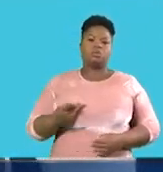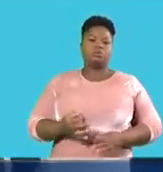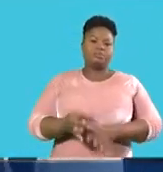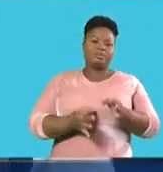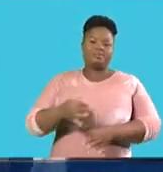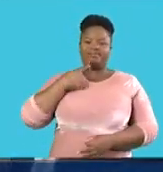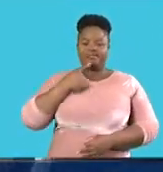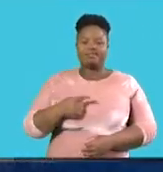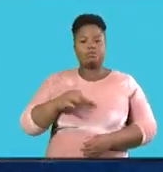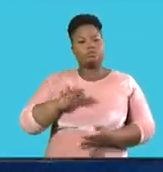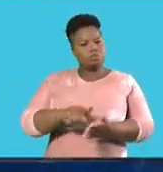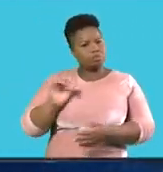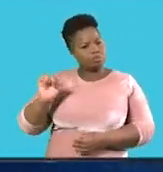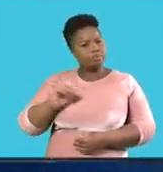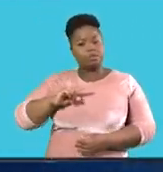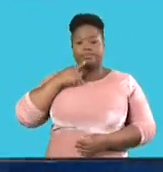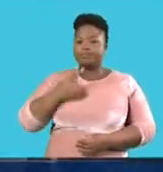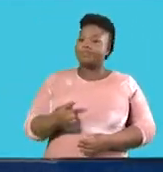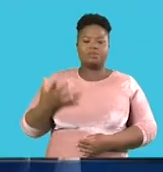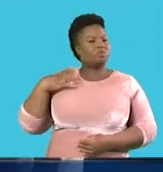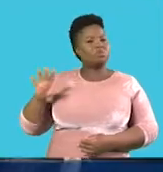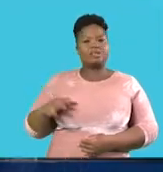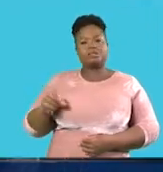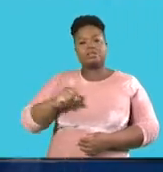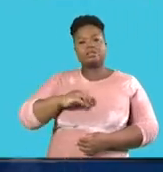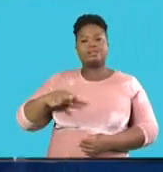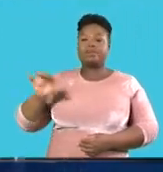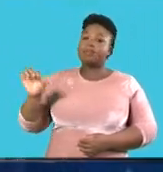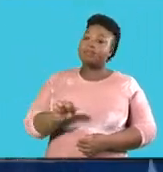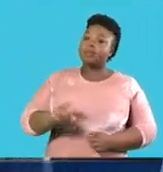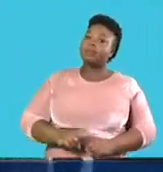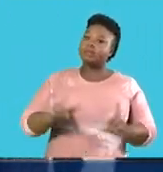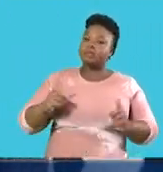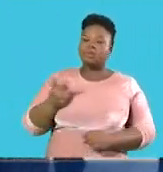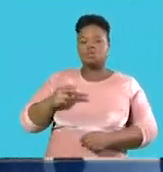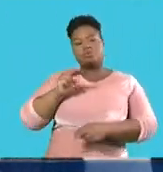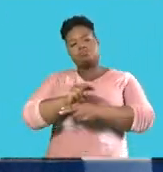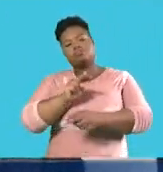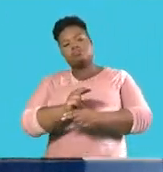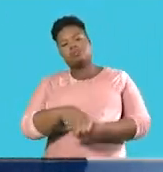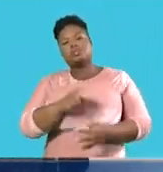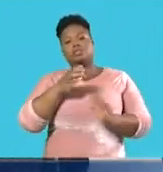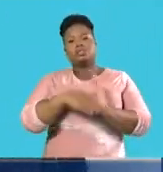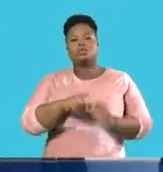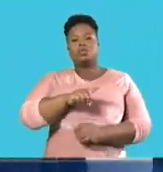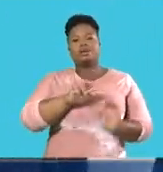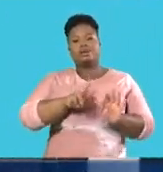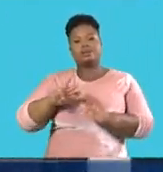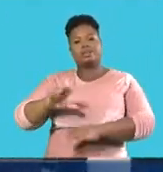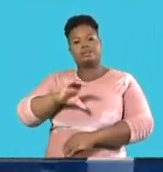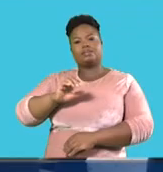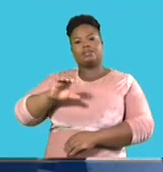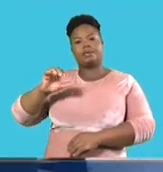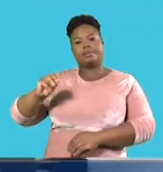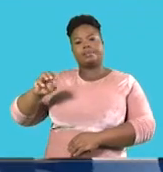company stands by its position that it does not want its employees back, but are keeping an eye on the Section 188A